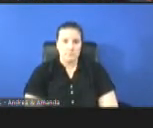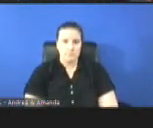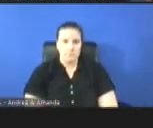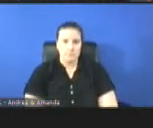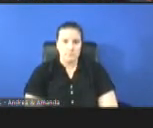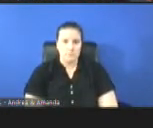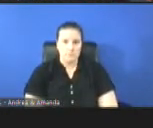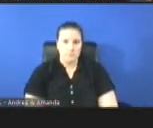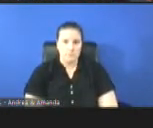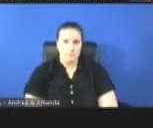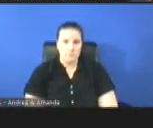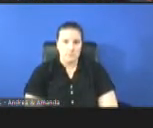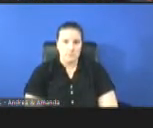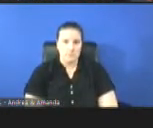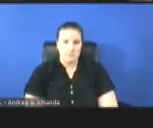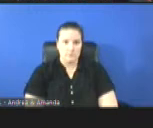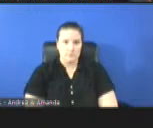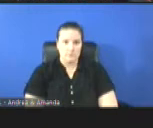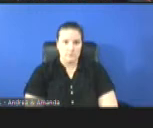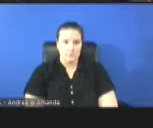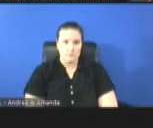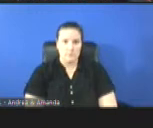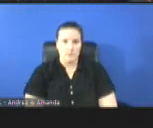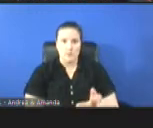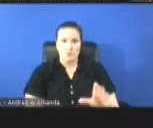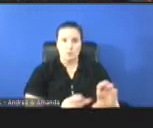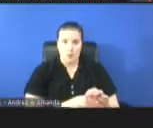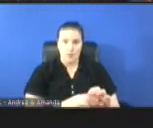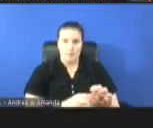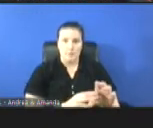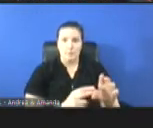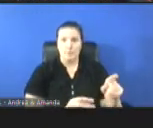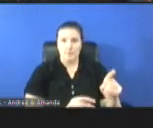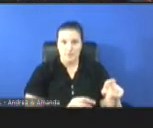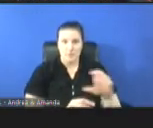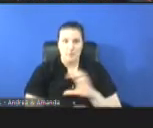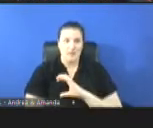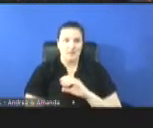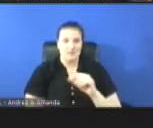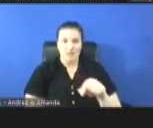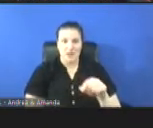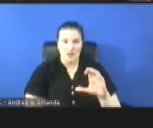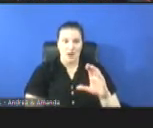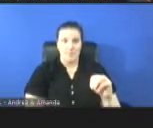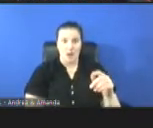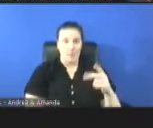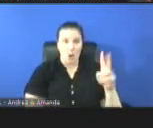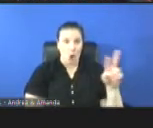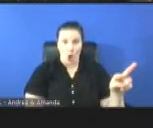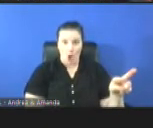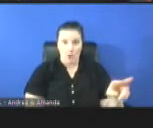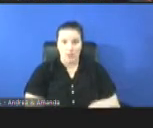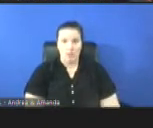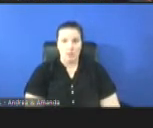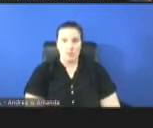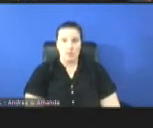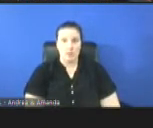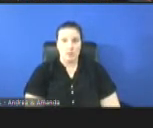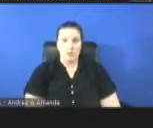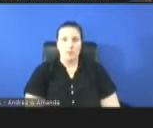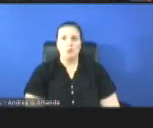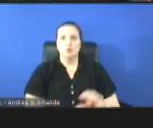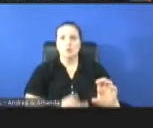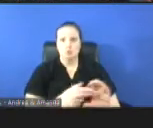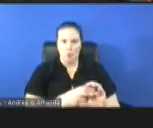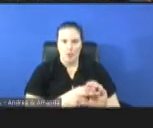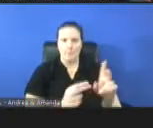I think ours is joinportlandpolice.com, but I don't know it to be Join PPB, but I can look at it. No, it's the Join PBB is